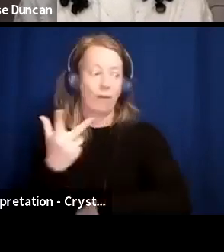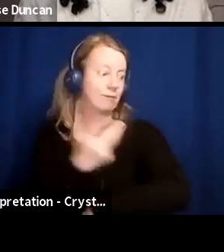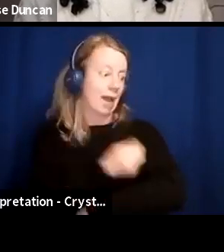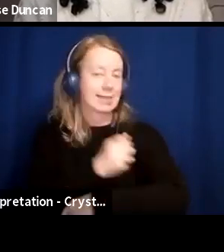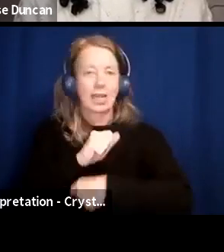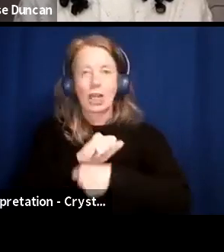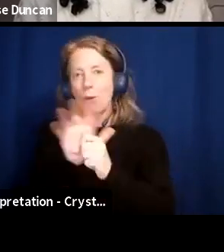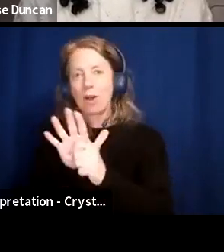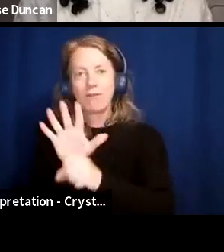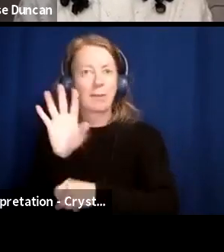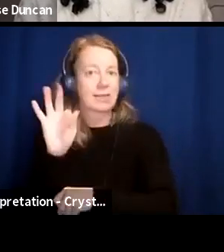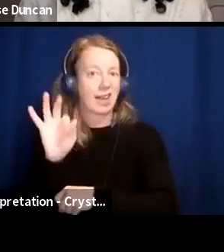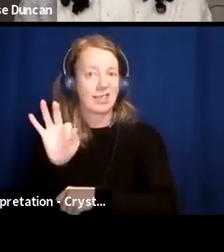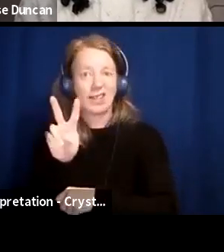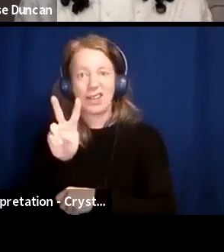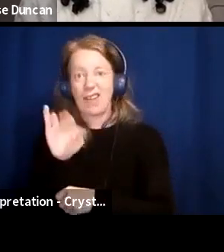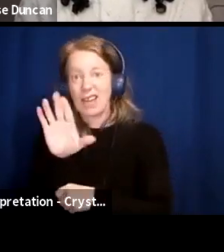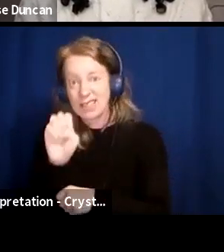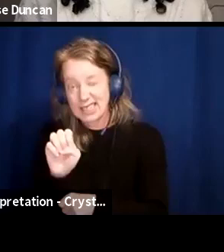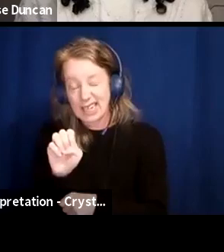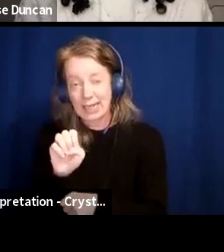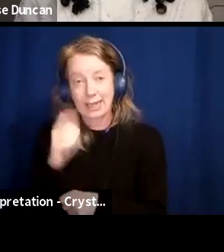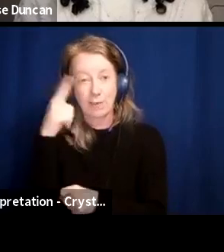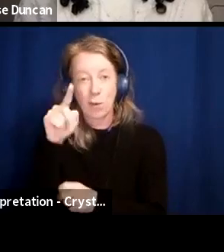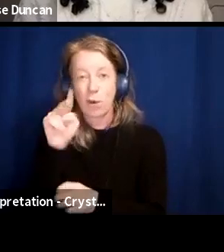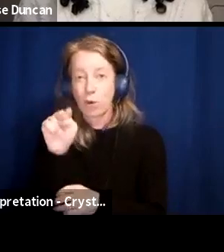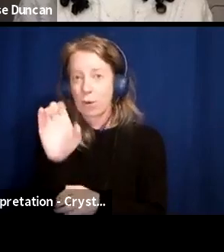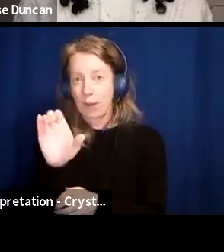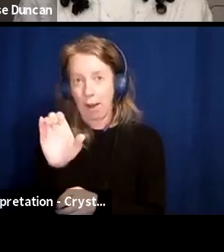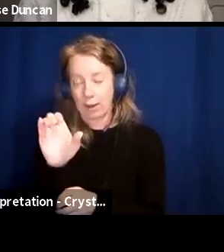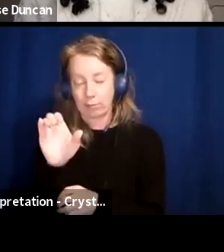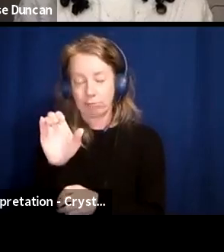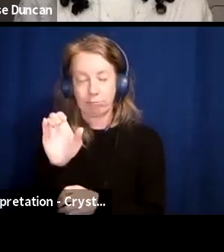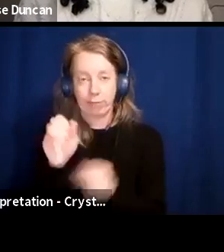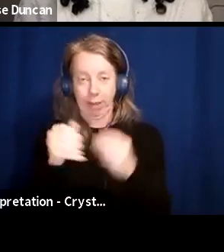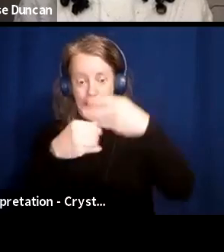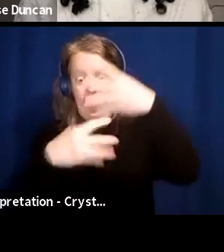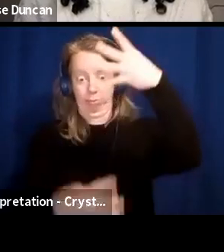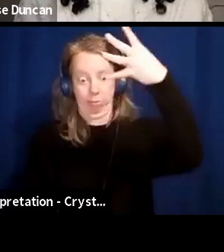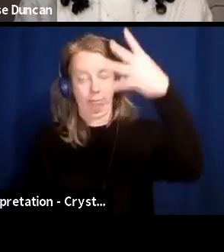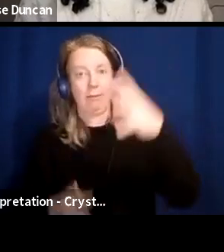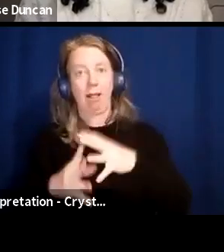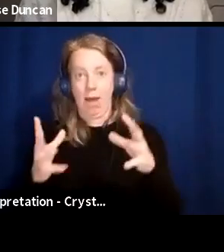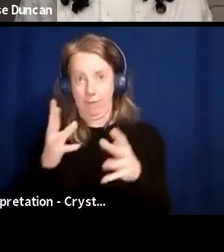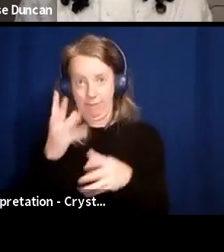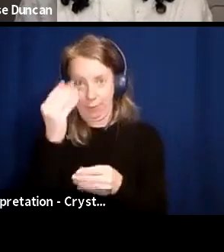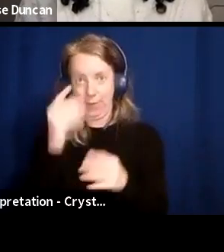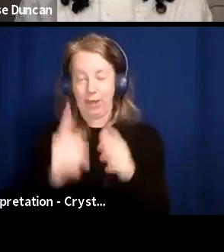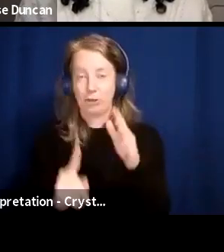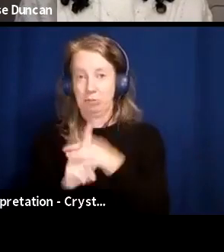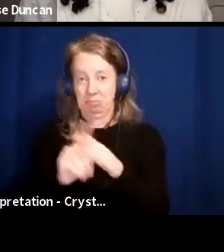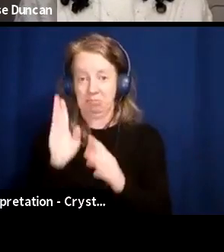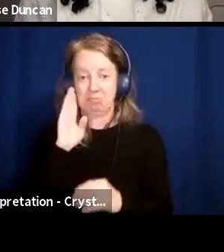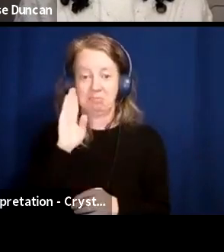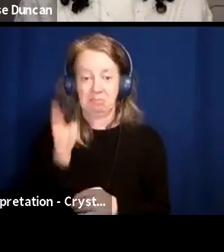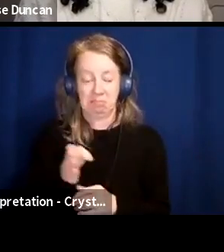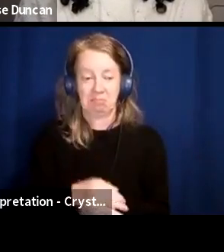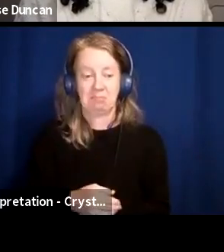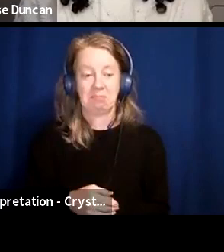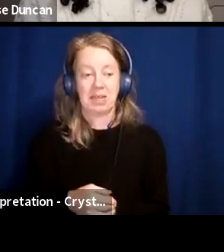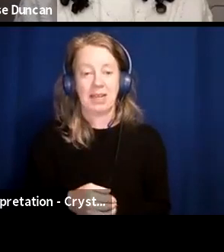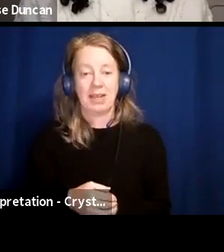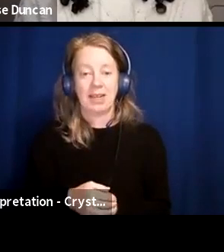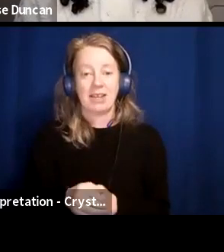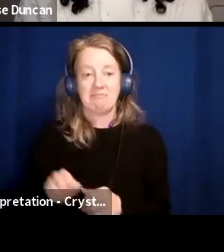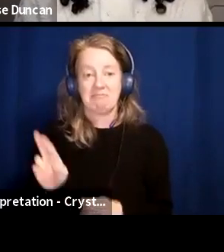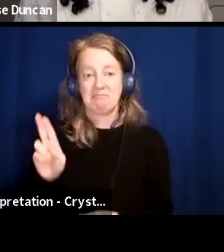COVID-19 vaccines for North Carolina, you probably find a lot of information. So